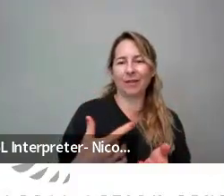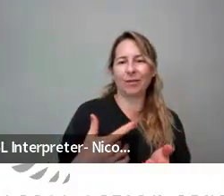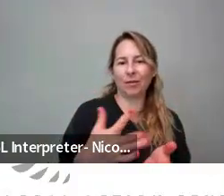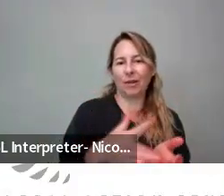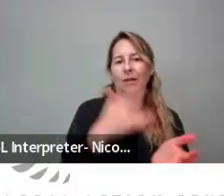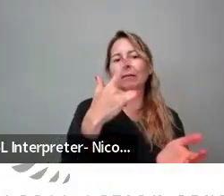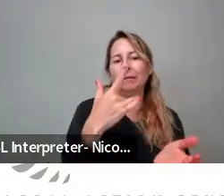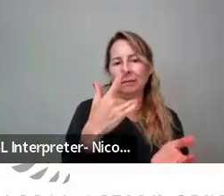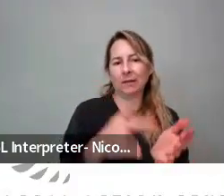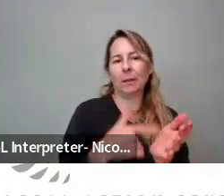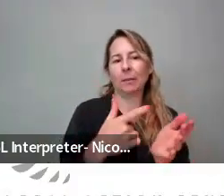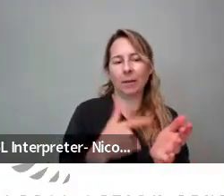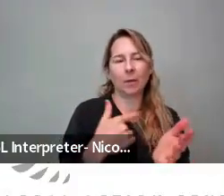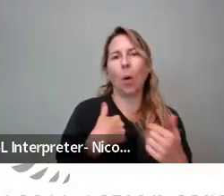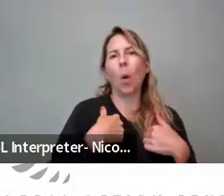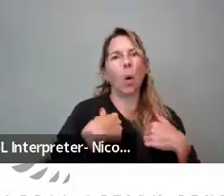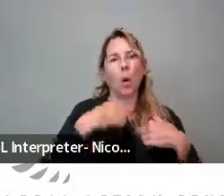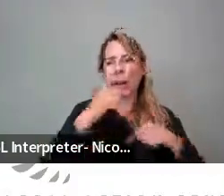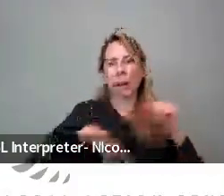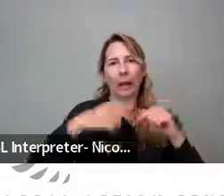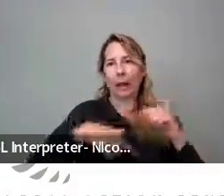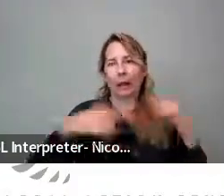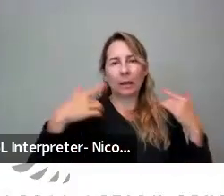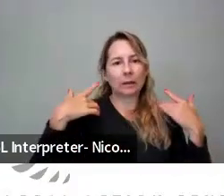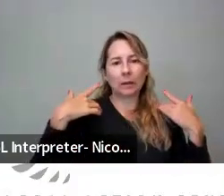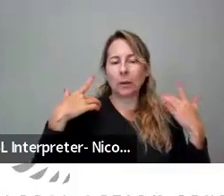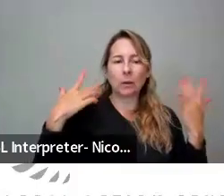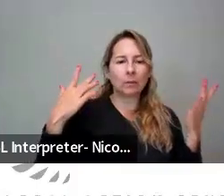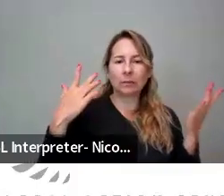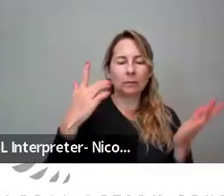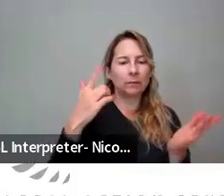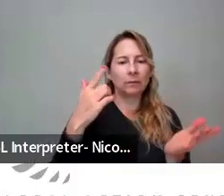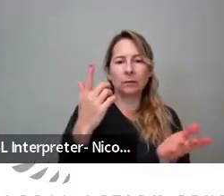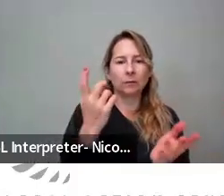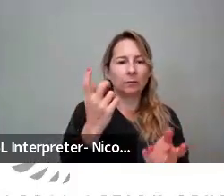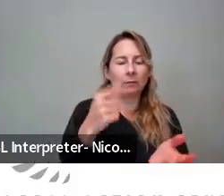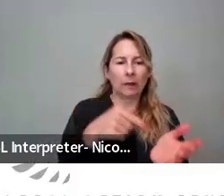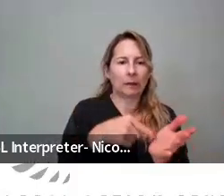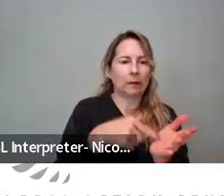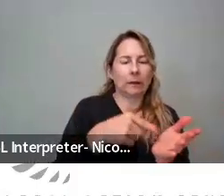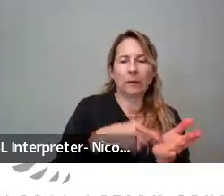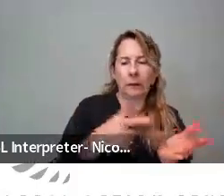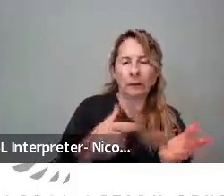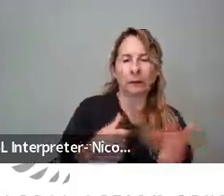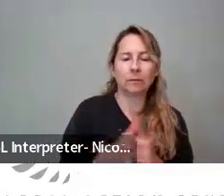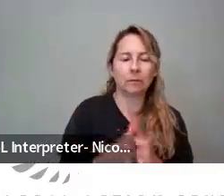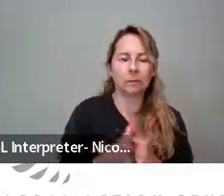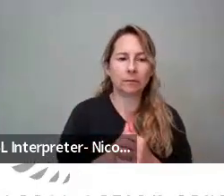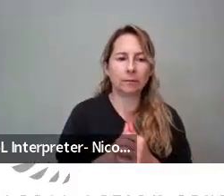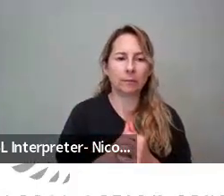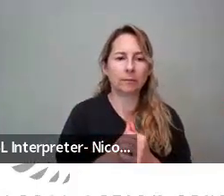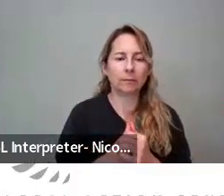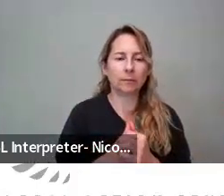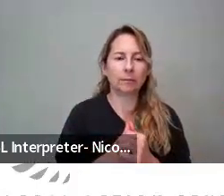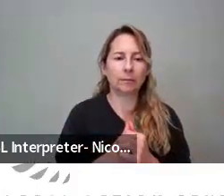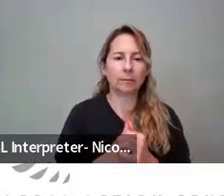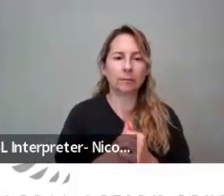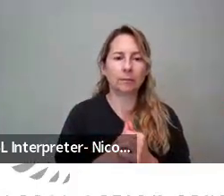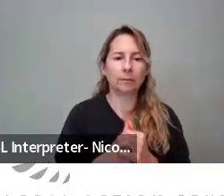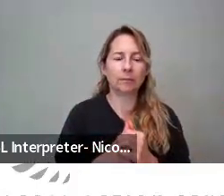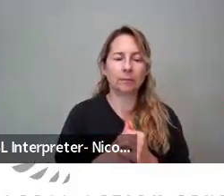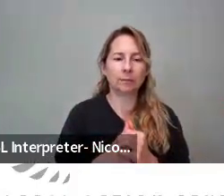in determining whether or not they provide you the accommodation you are requesting. And